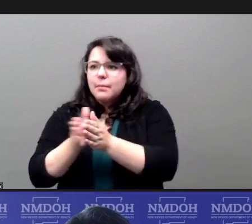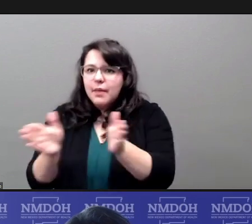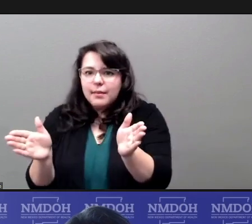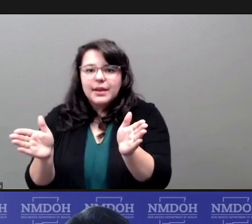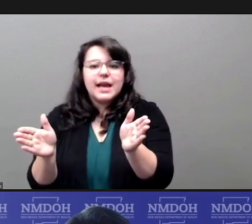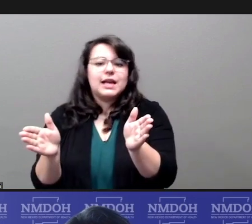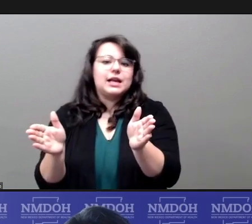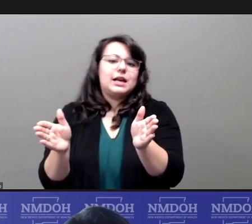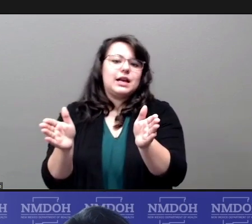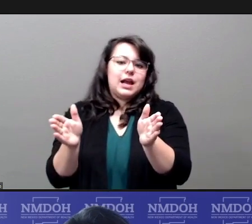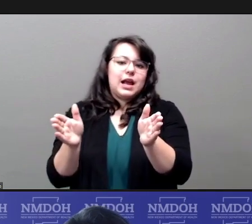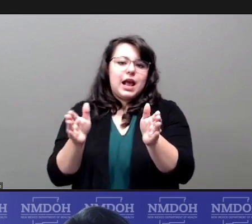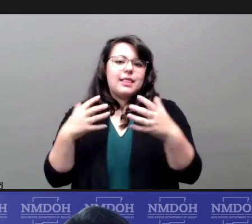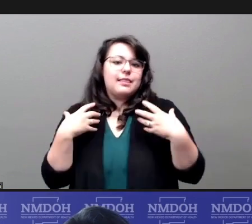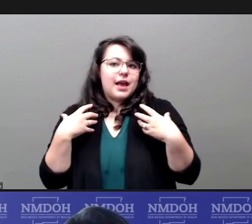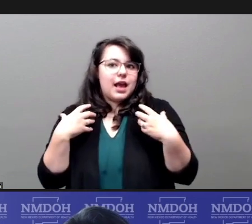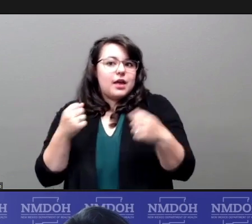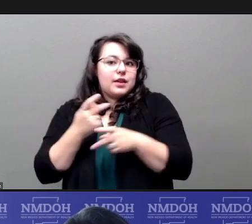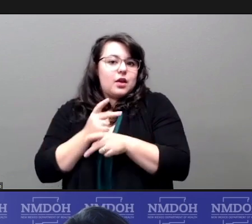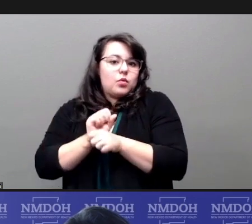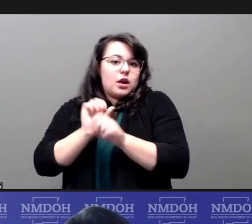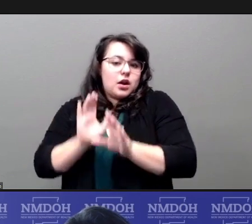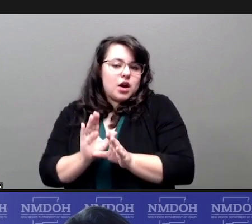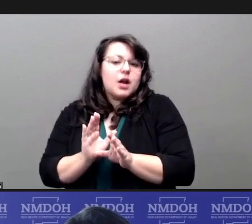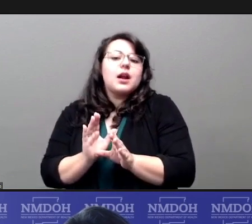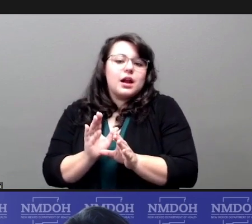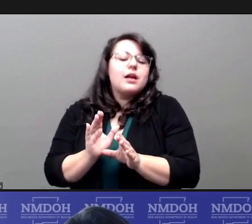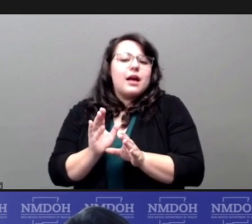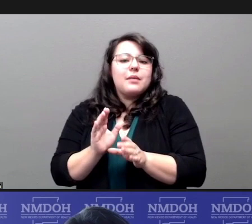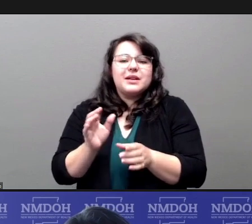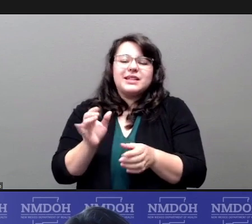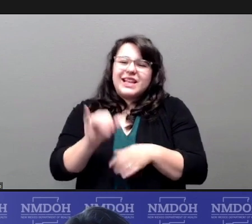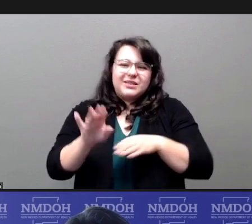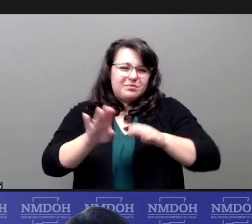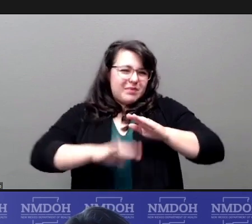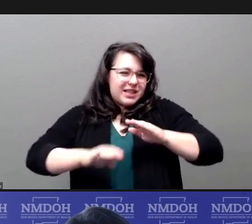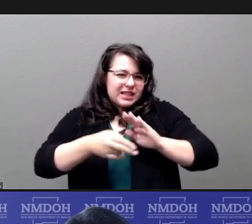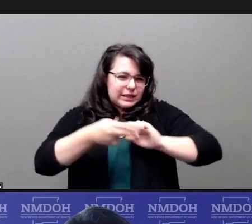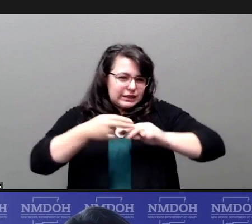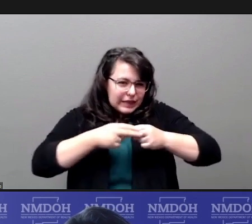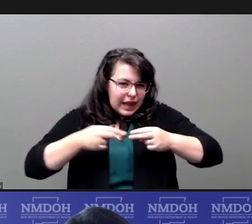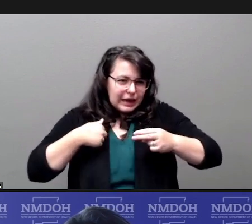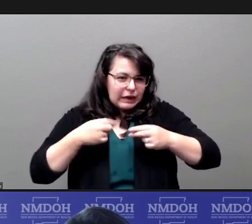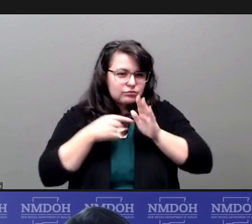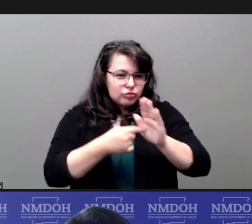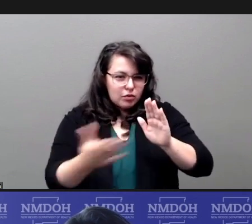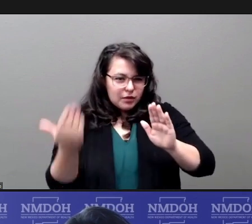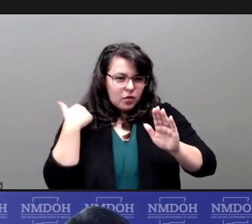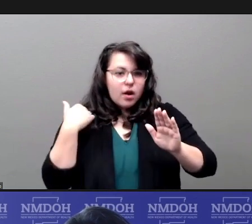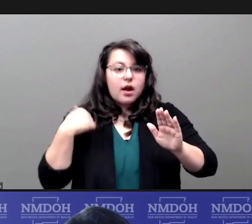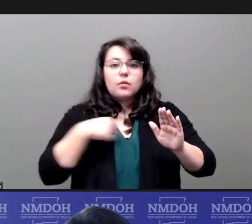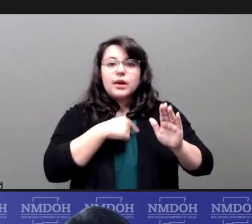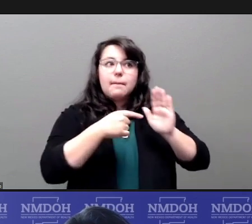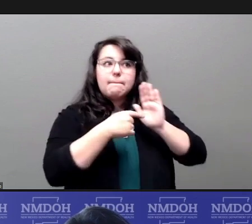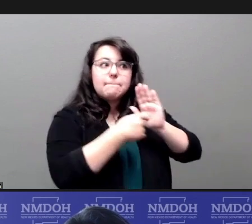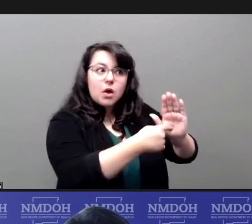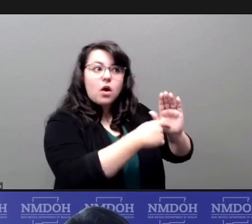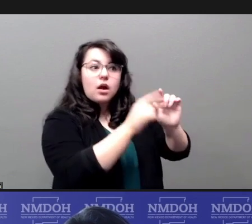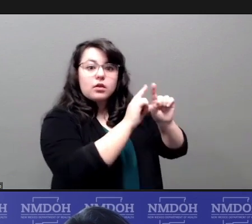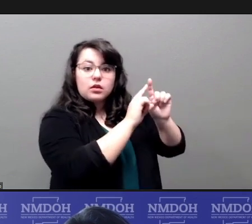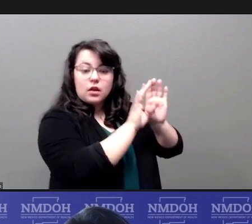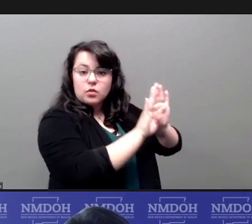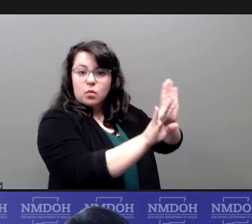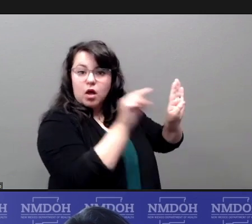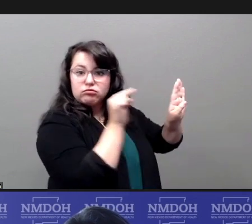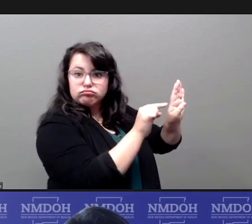the healthcare worker one. It's really basically the slide I showed earlier. We put that up on the wall, and every Monday,